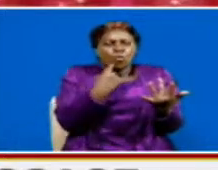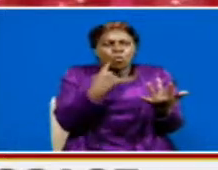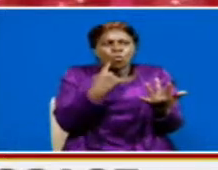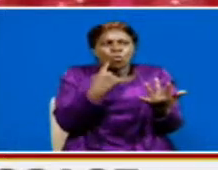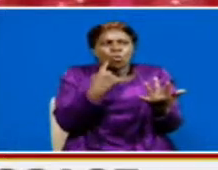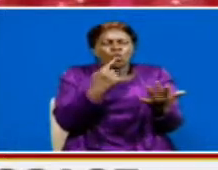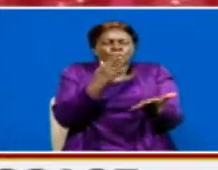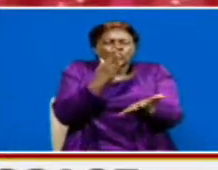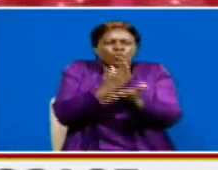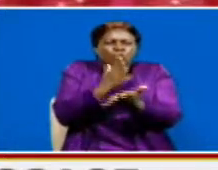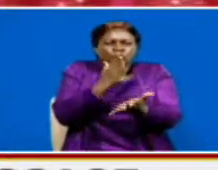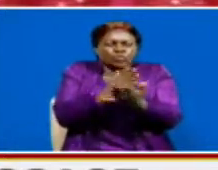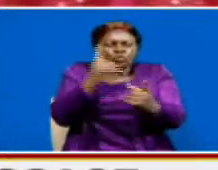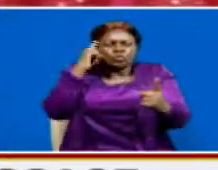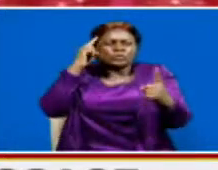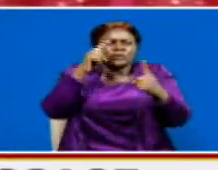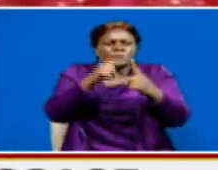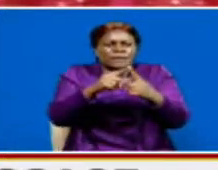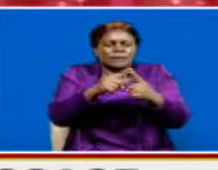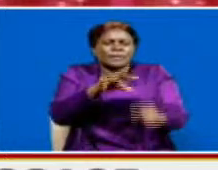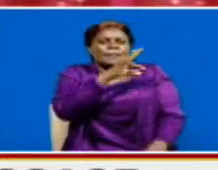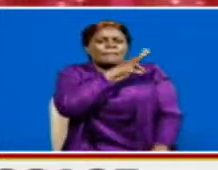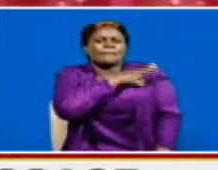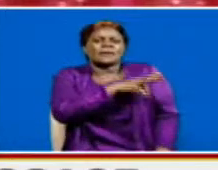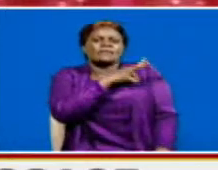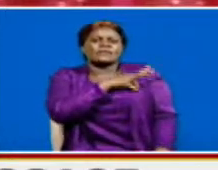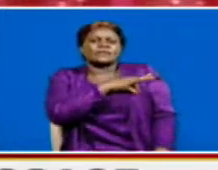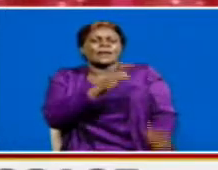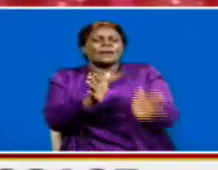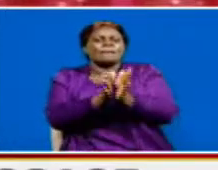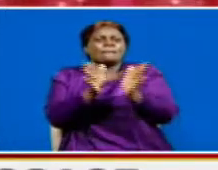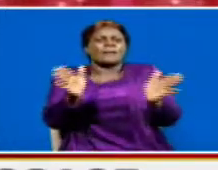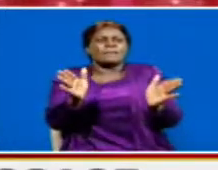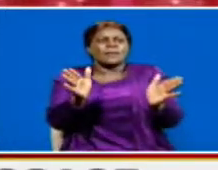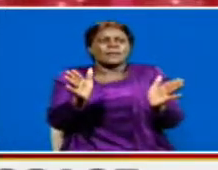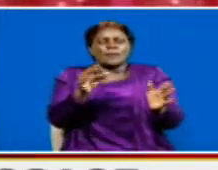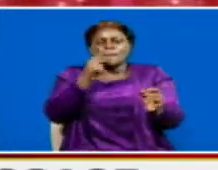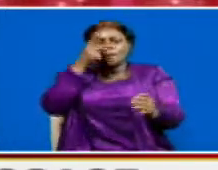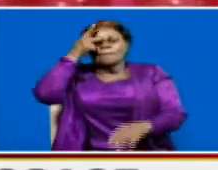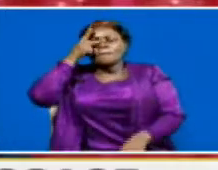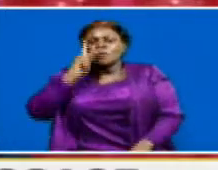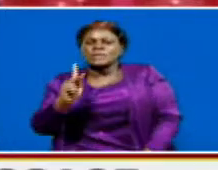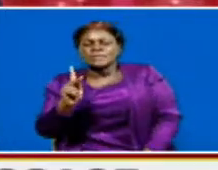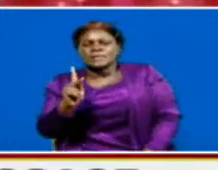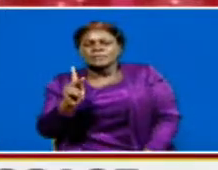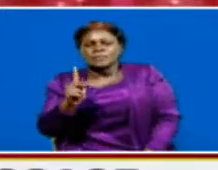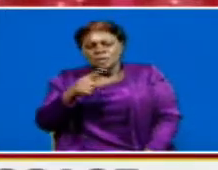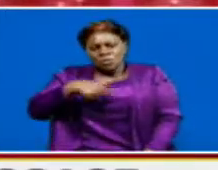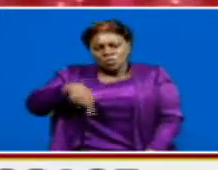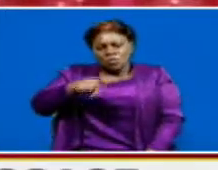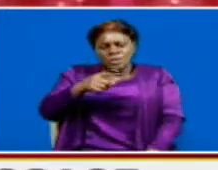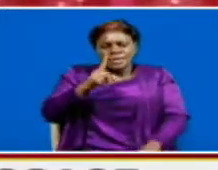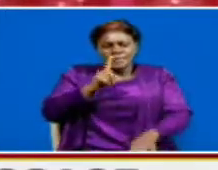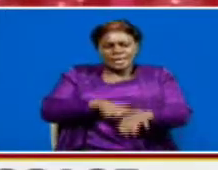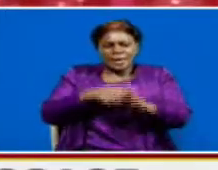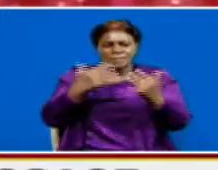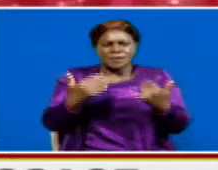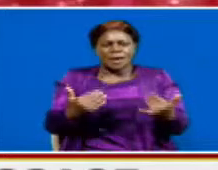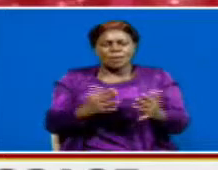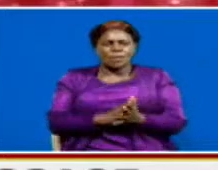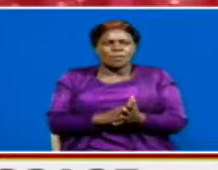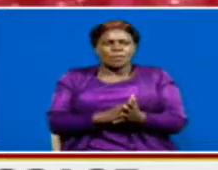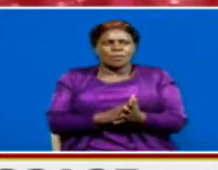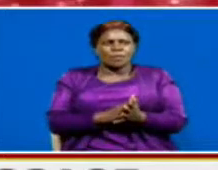the legitimate targets and beneficiaries of public policy. We are at the moment